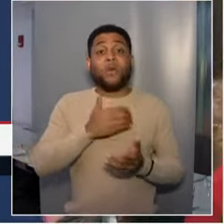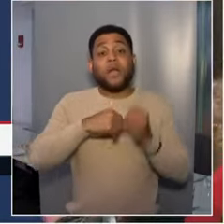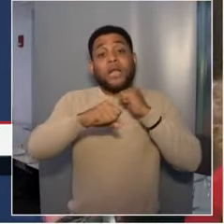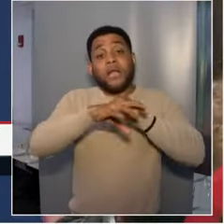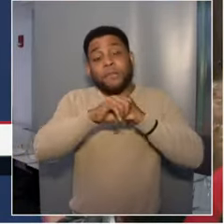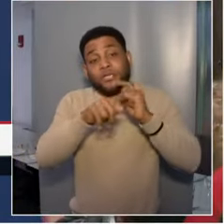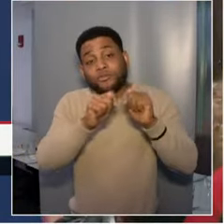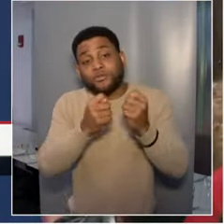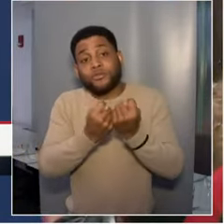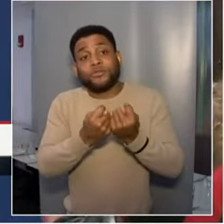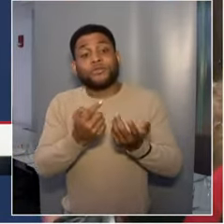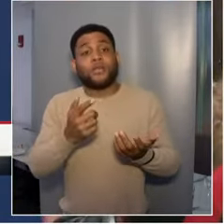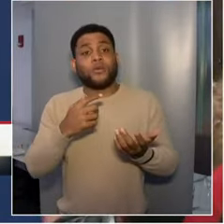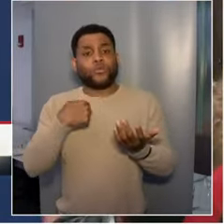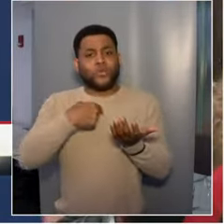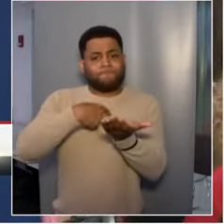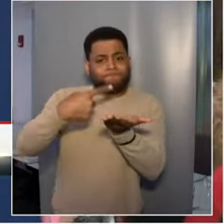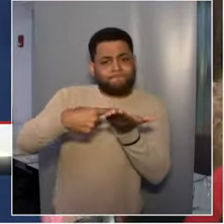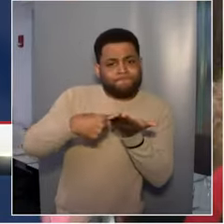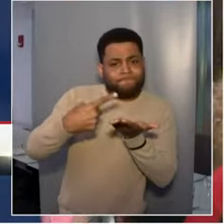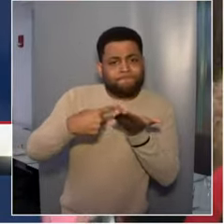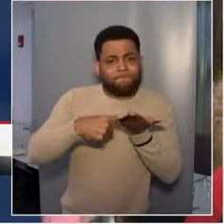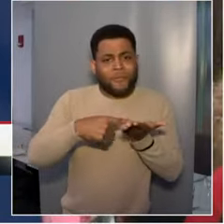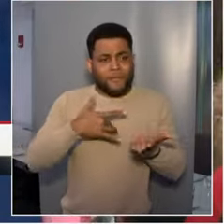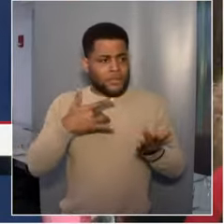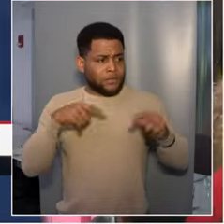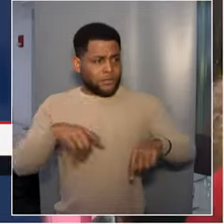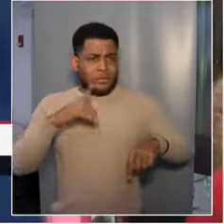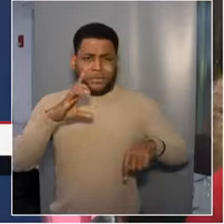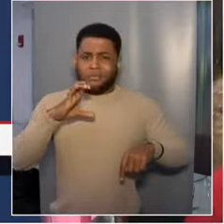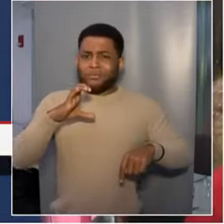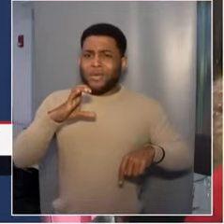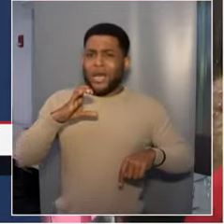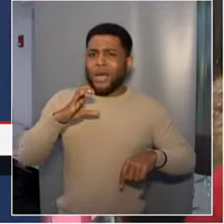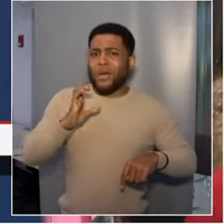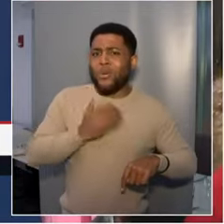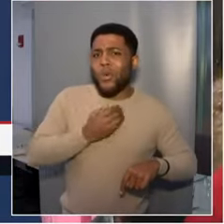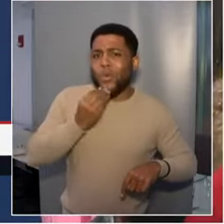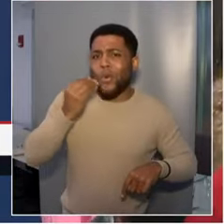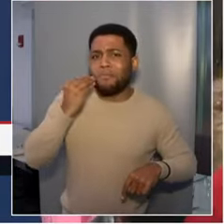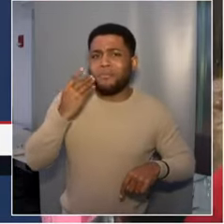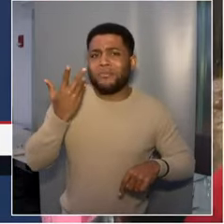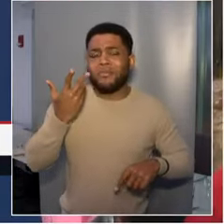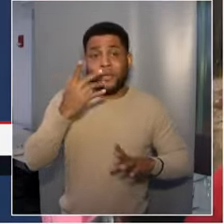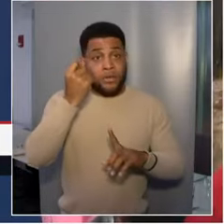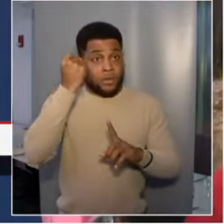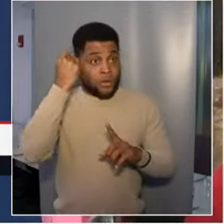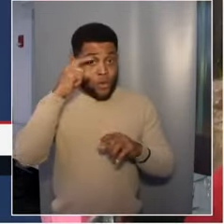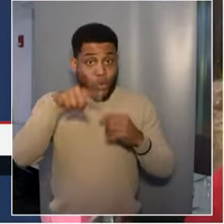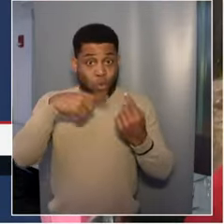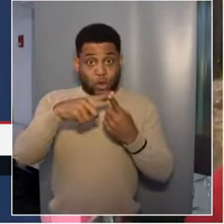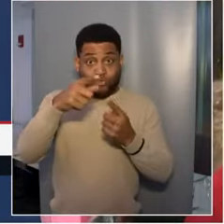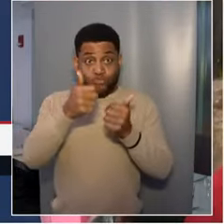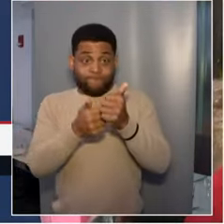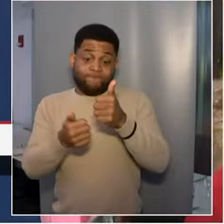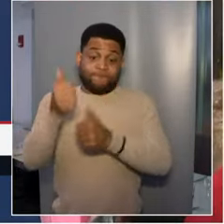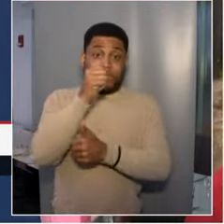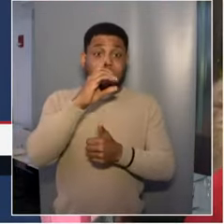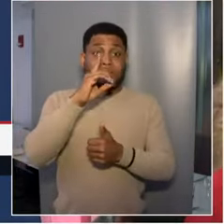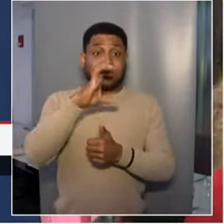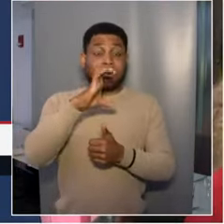you're CEO of a very, very big company, when you're mayor, when you're head of the council, you have to make